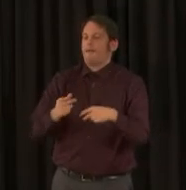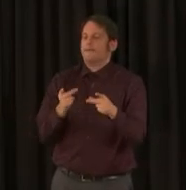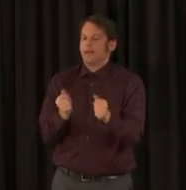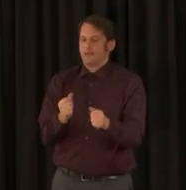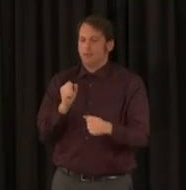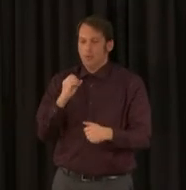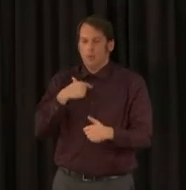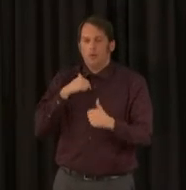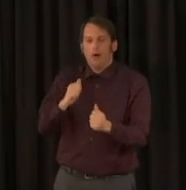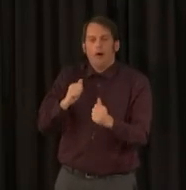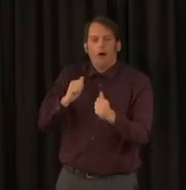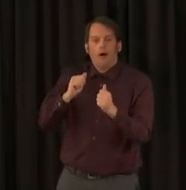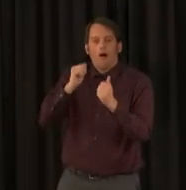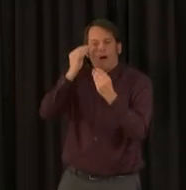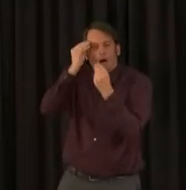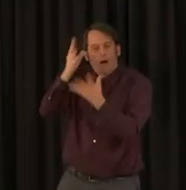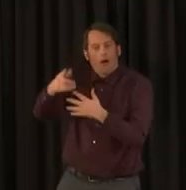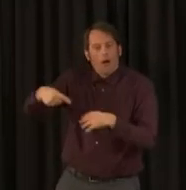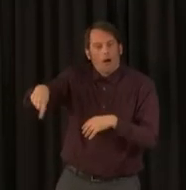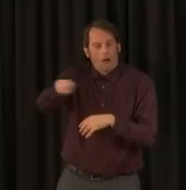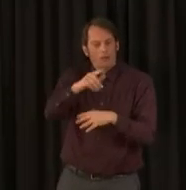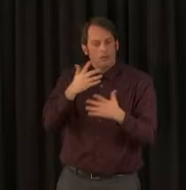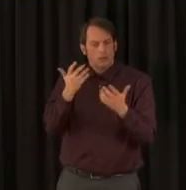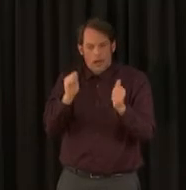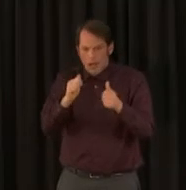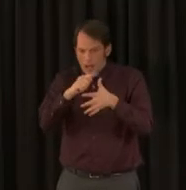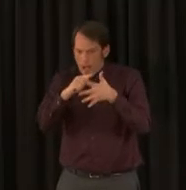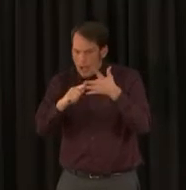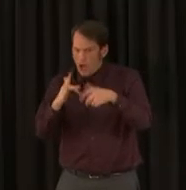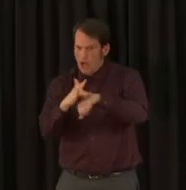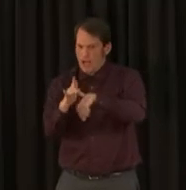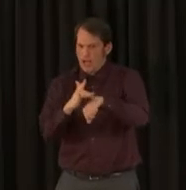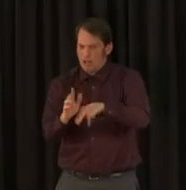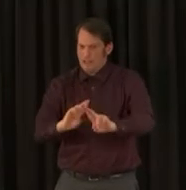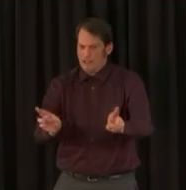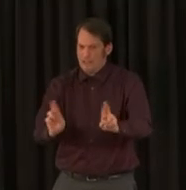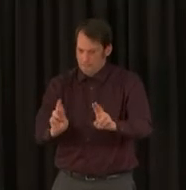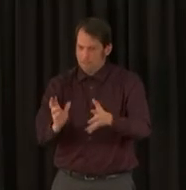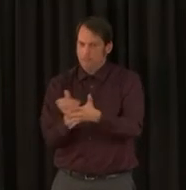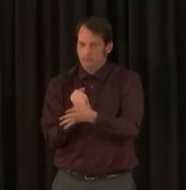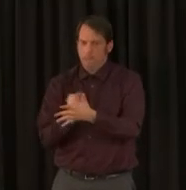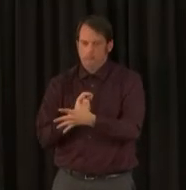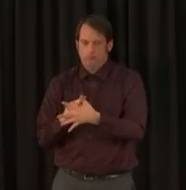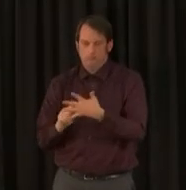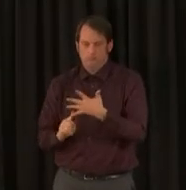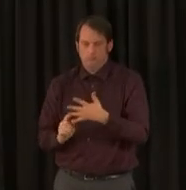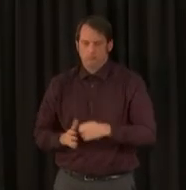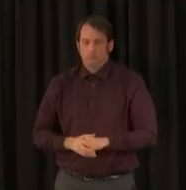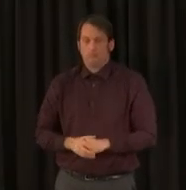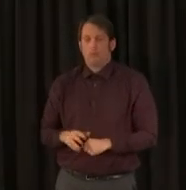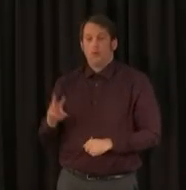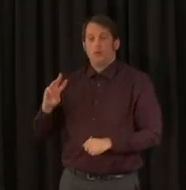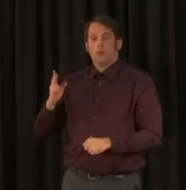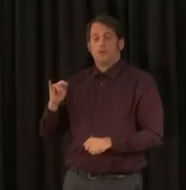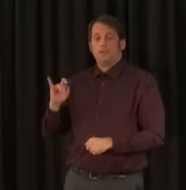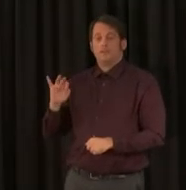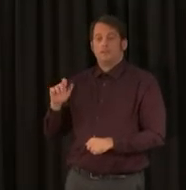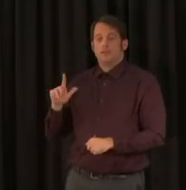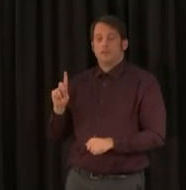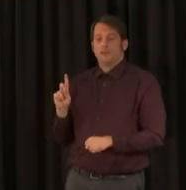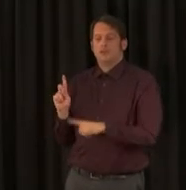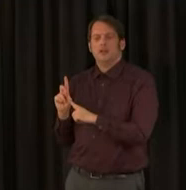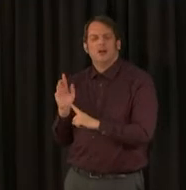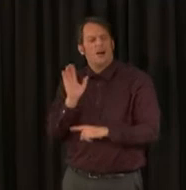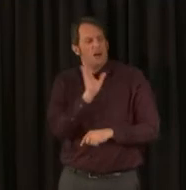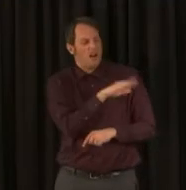let you know what to expect, and go from there. Daniel, one more question, which is that, we know